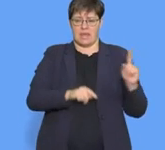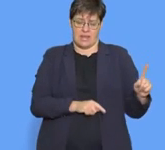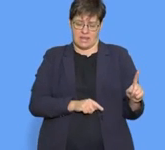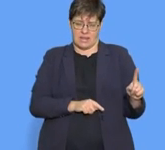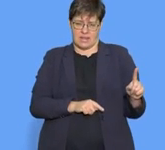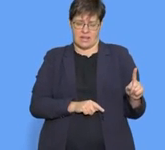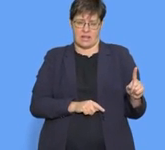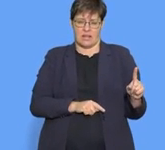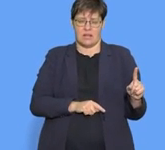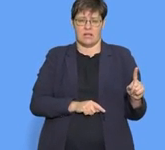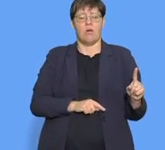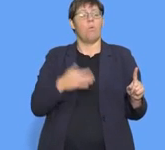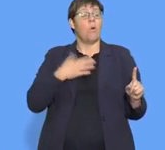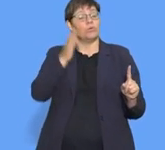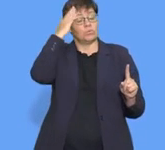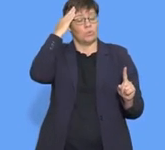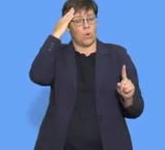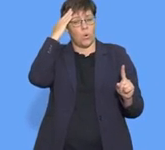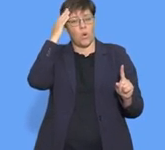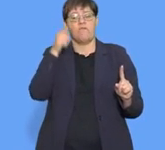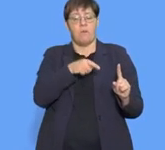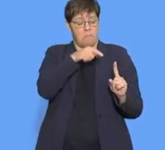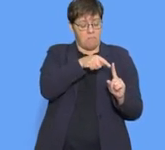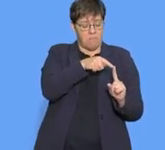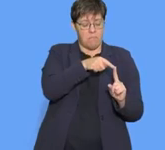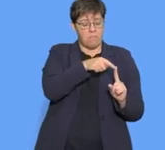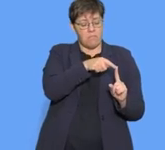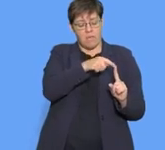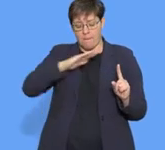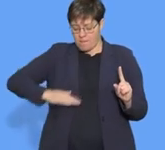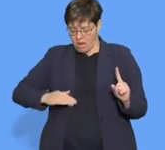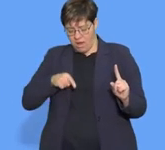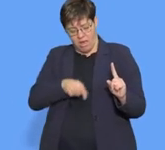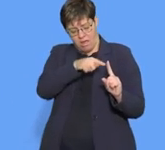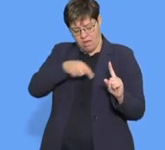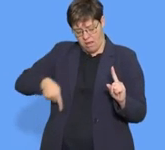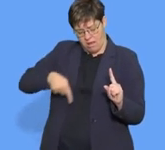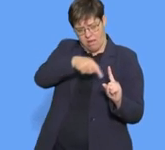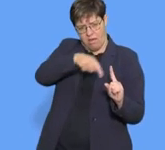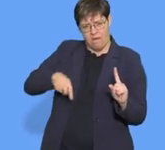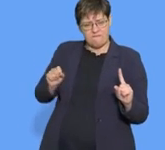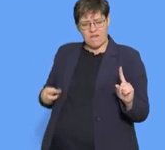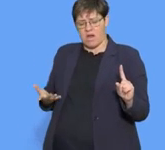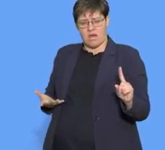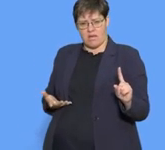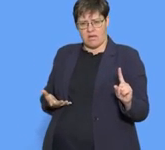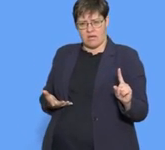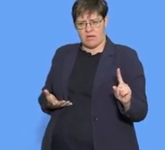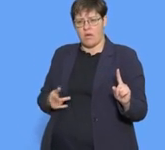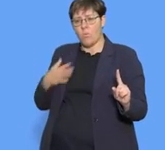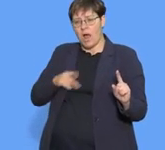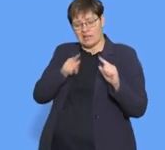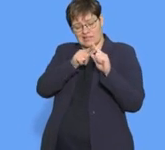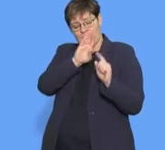What is the distance? They want us to determine the distance from B to C. So they want us to determine that